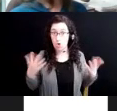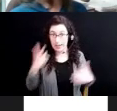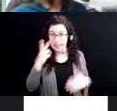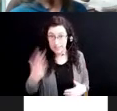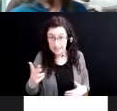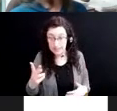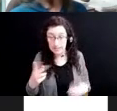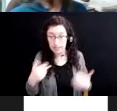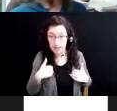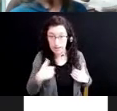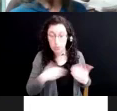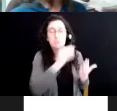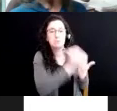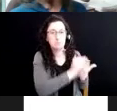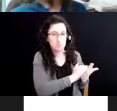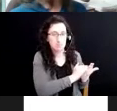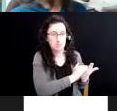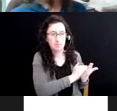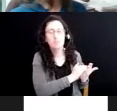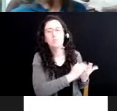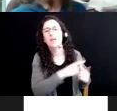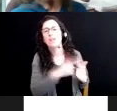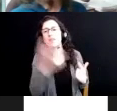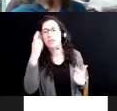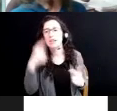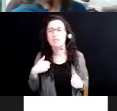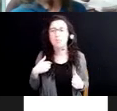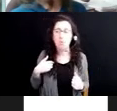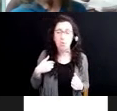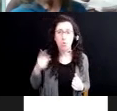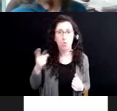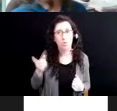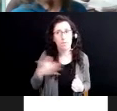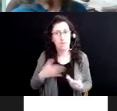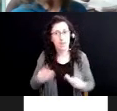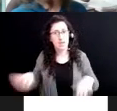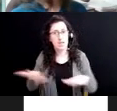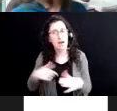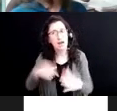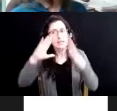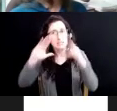and then based on the habitat types, what you would expect to be there